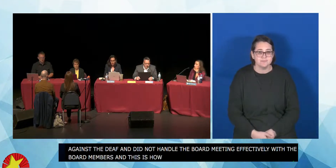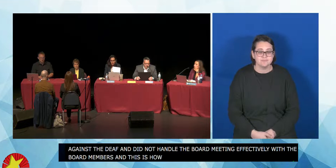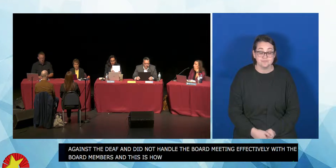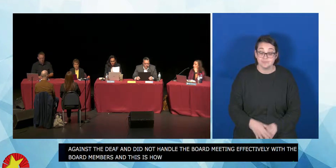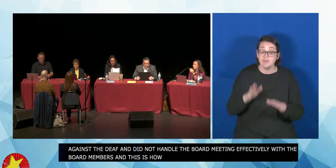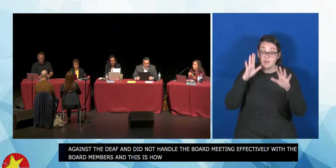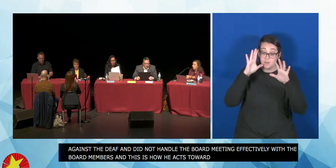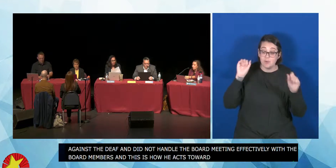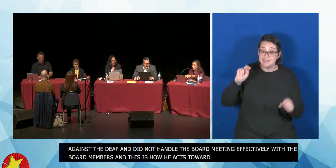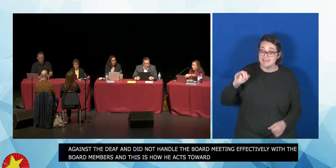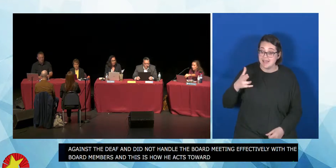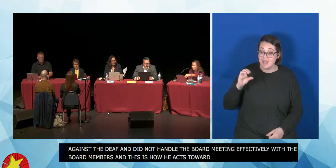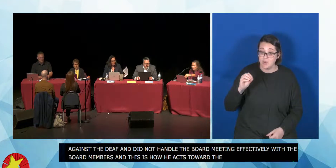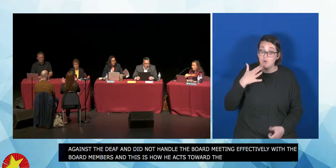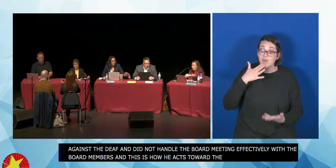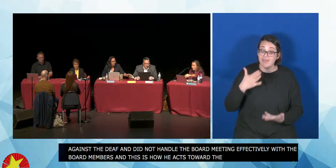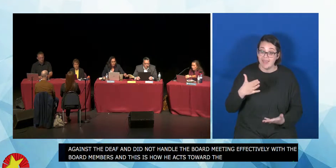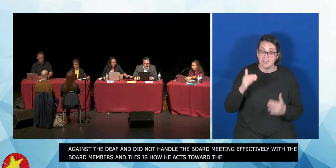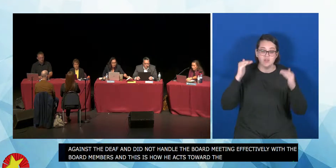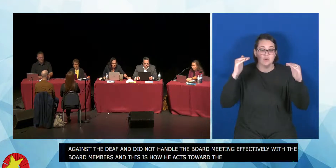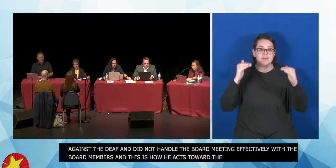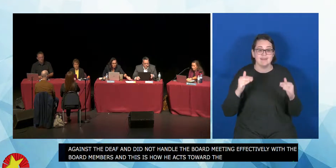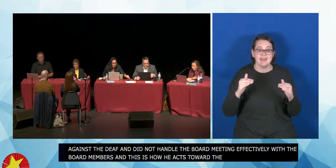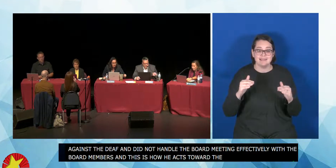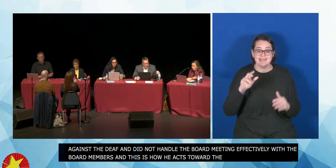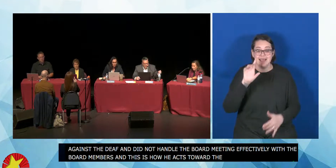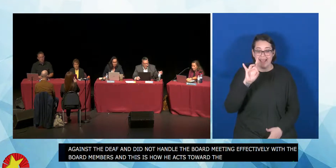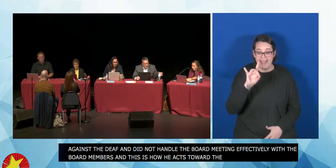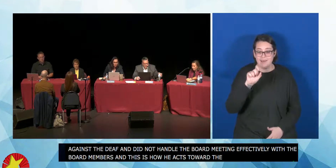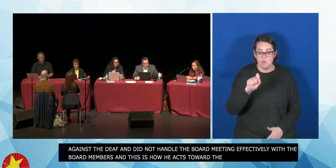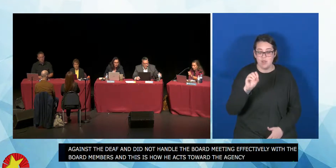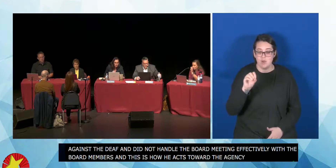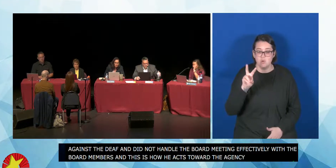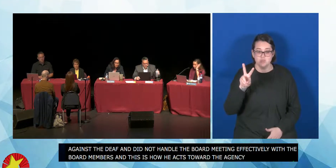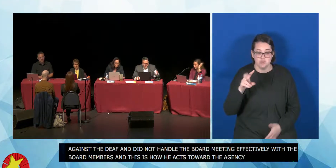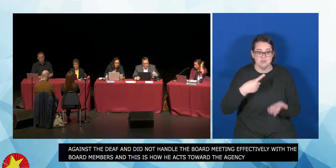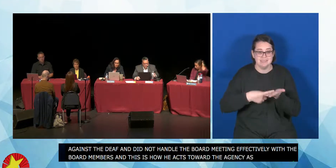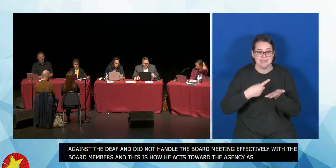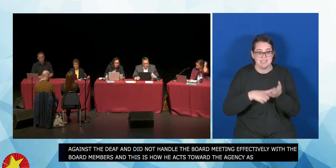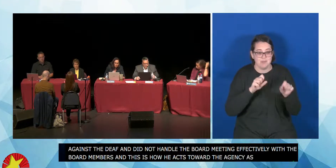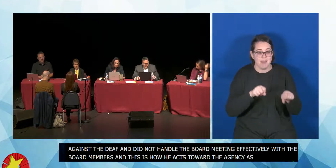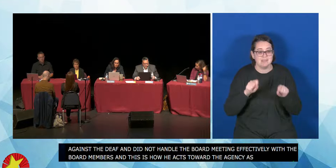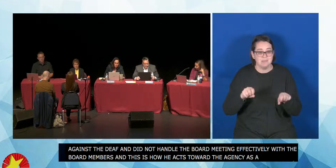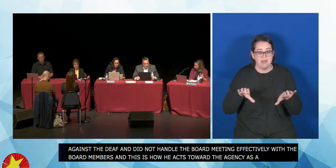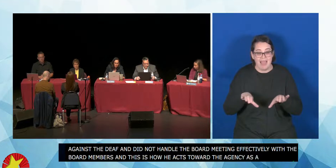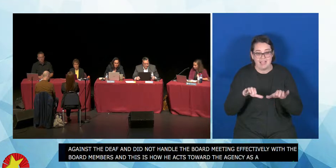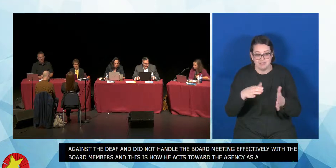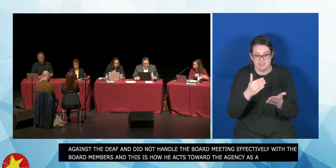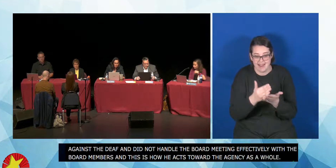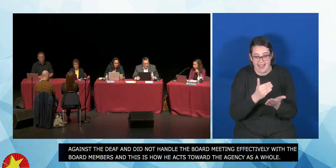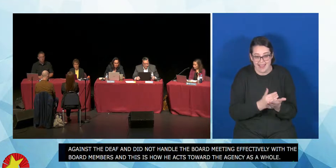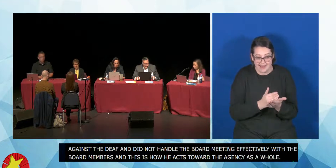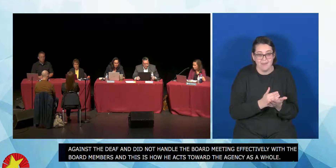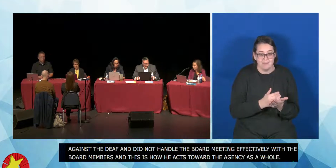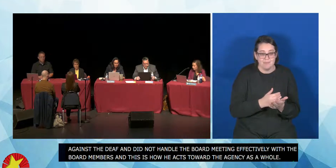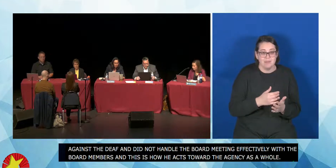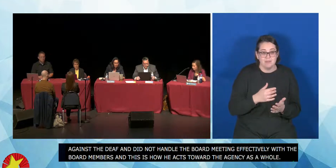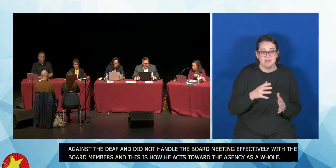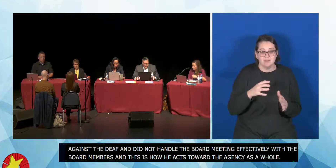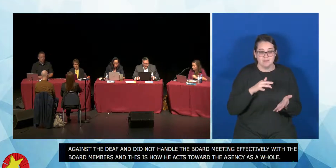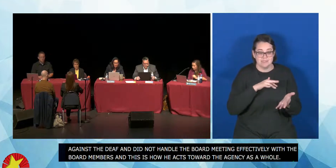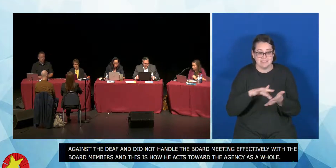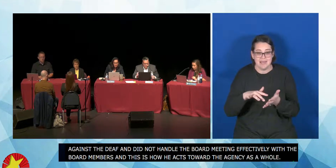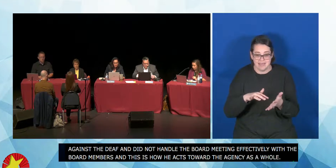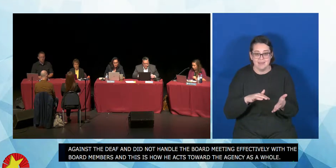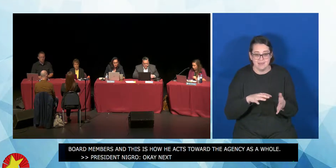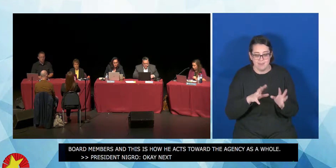Thank you. And then we go to 8.02, discussion of possible action item, agenda items for the next regular board meeting scheduled for September 8th in Tucson,